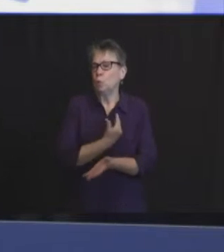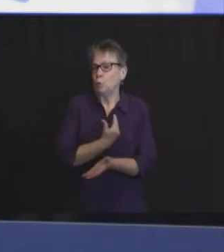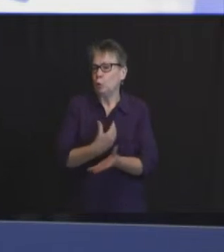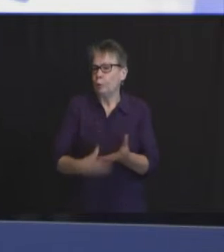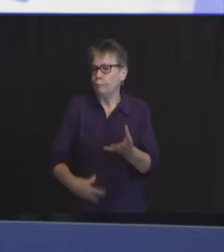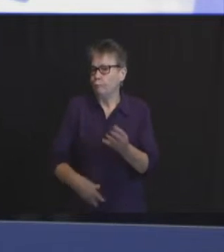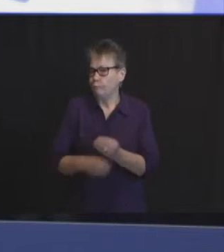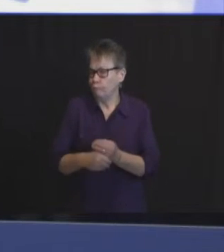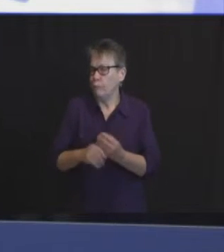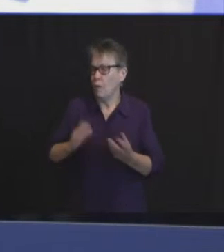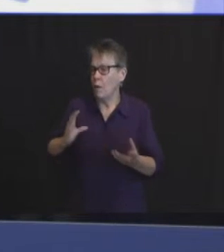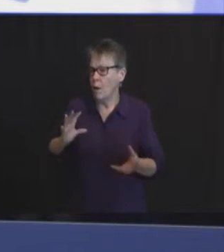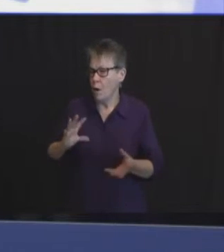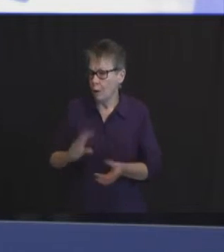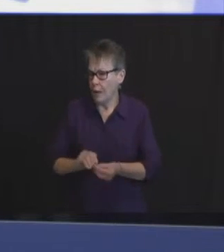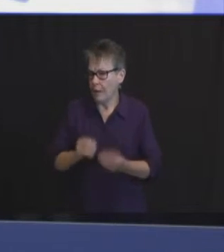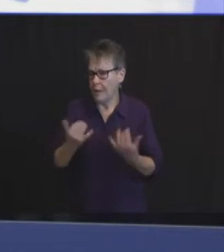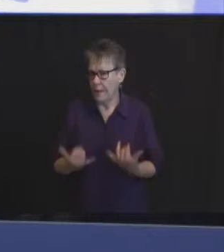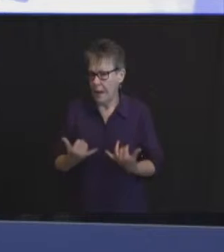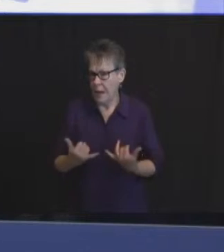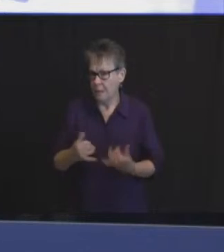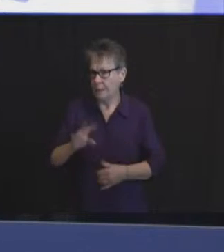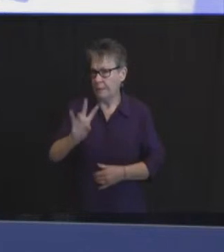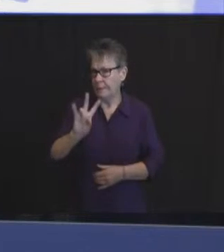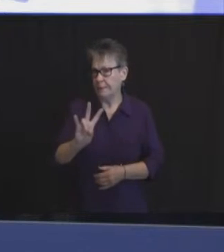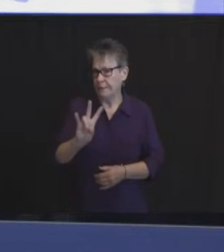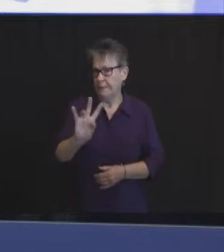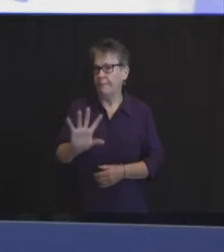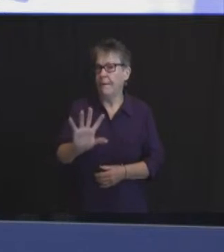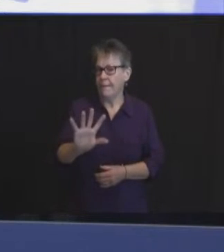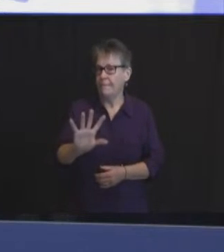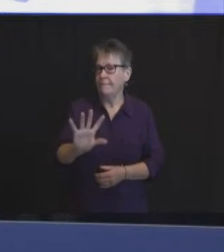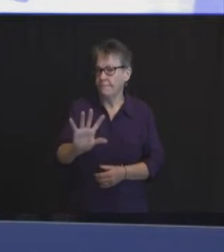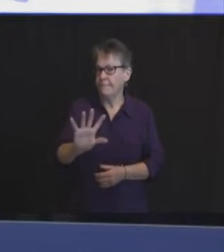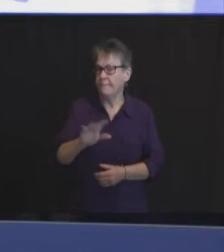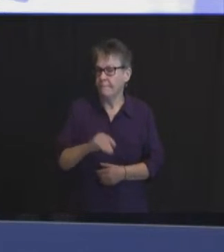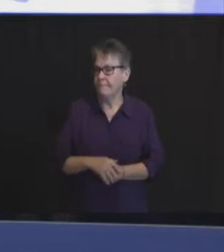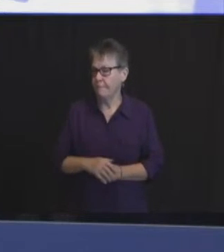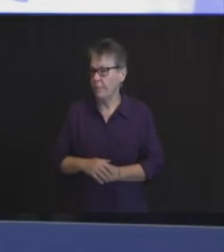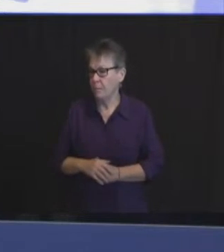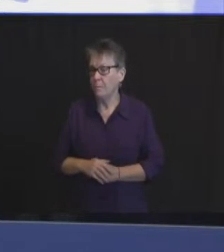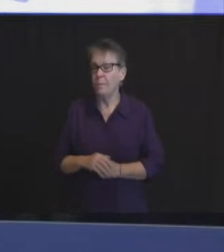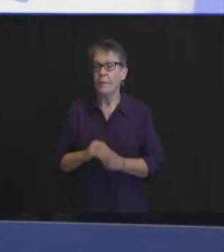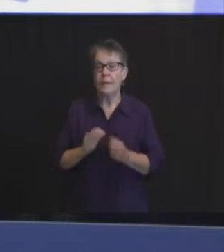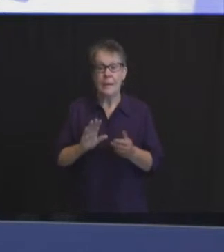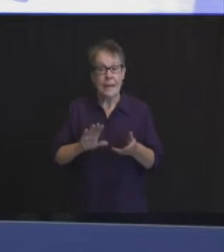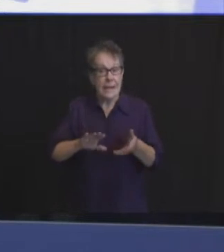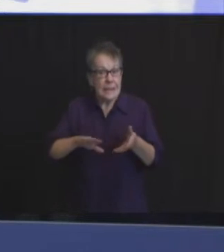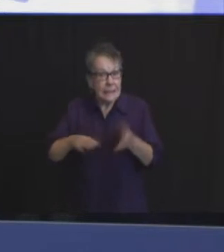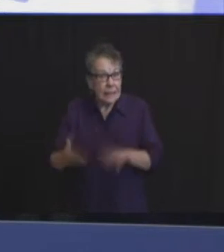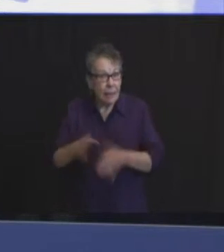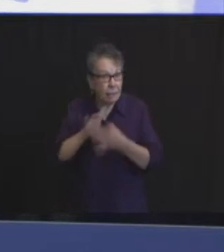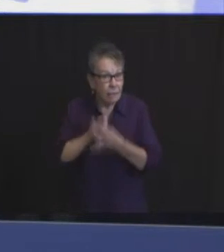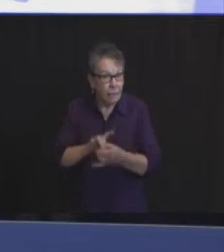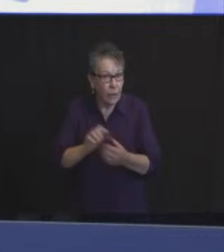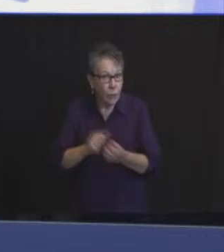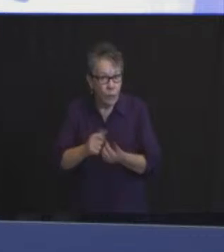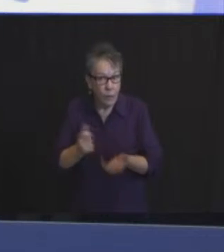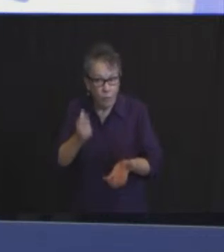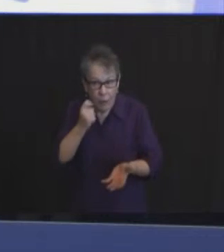governor reviewed the new cases and deaths. In terms of deaths, the breakdown by race and ethnicity is as follows: